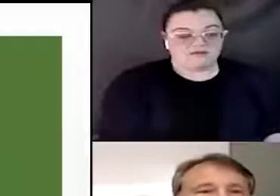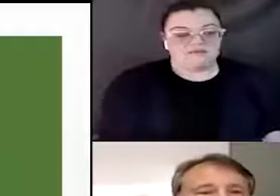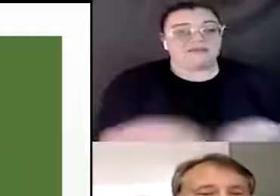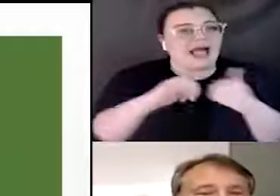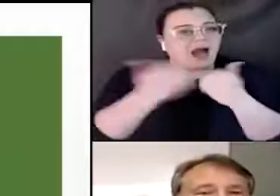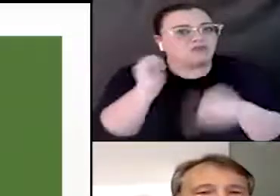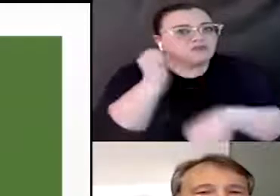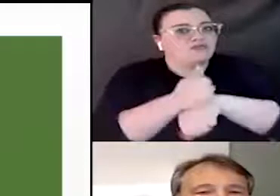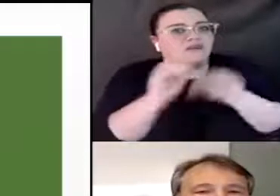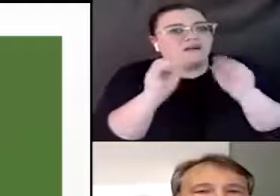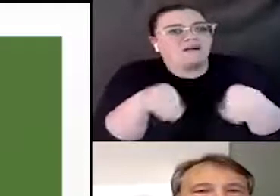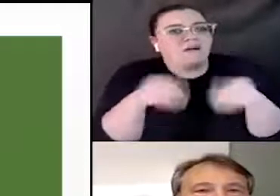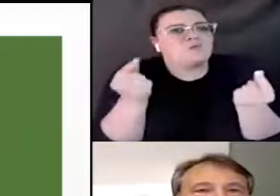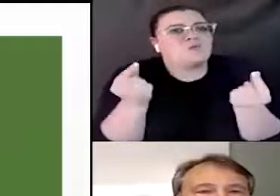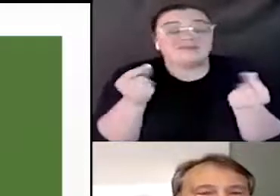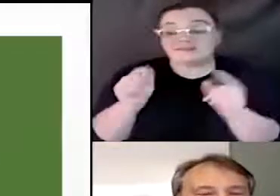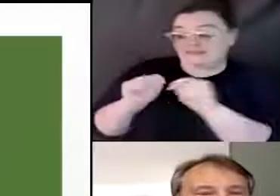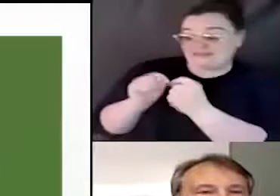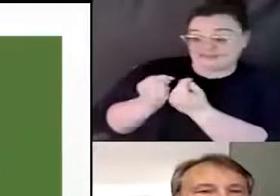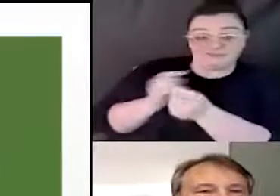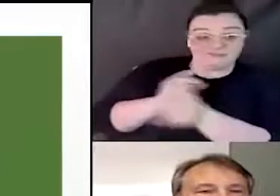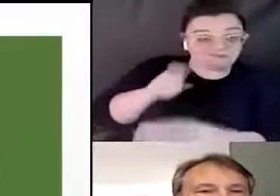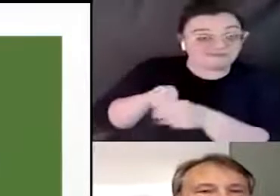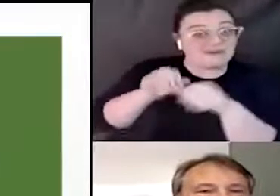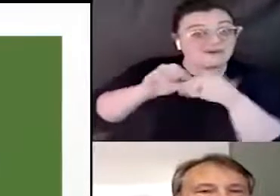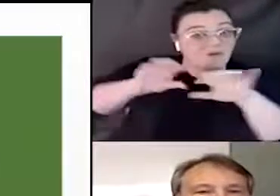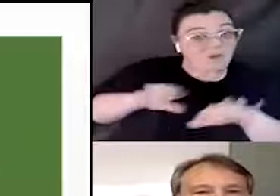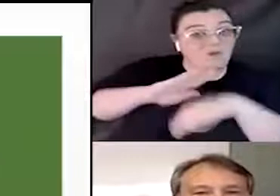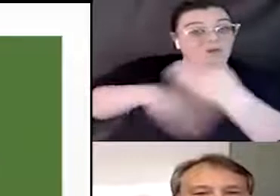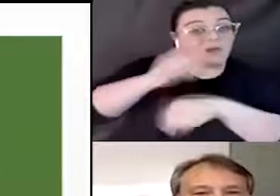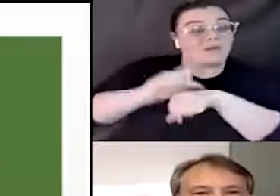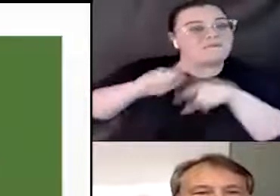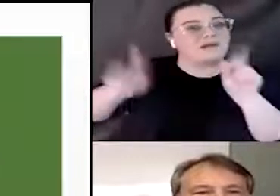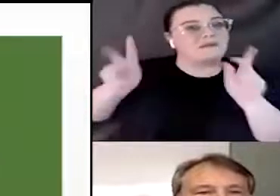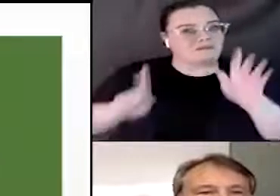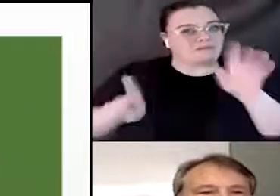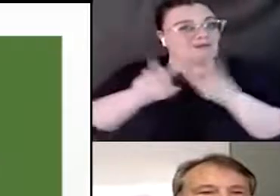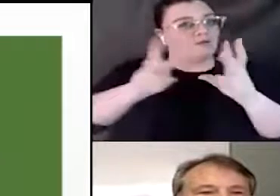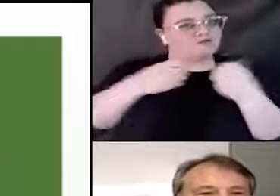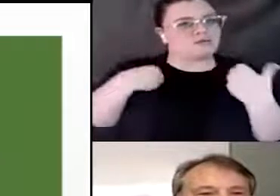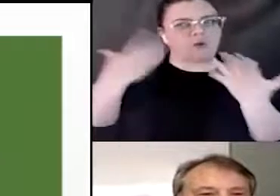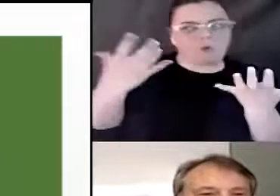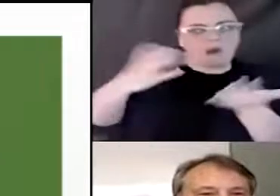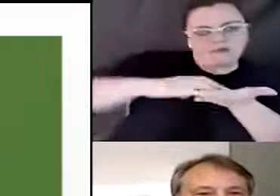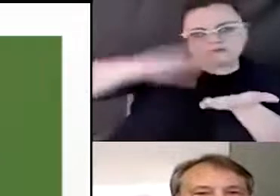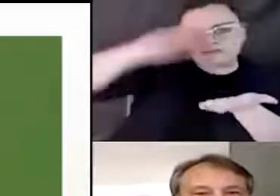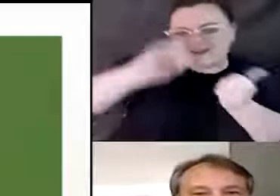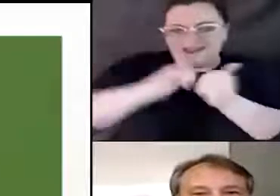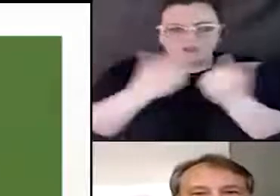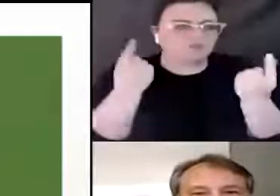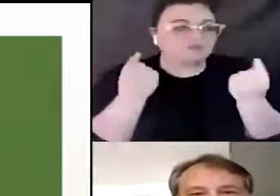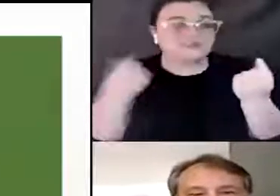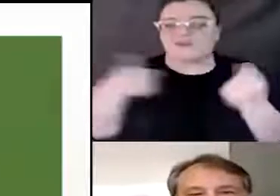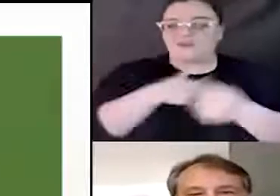all the work, but people that were attending the workshop wanted to know about how to do it. So one of the things that we developed is a mobile